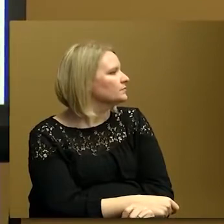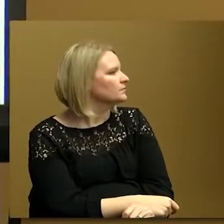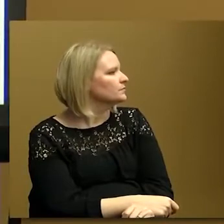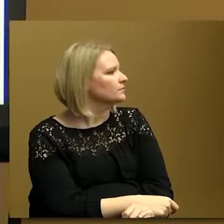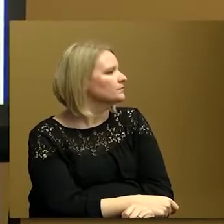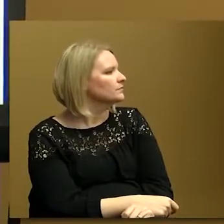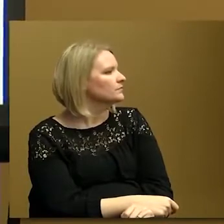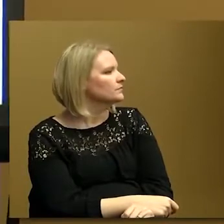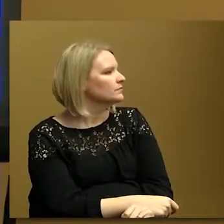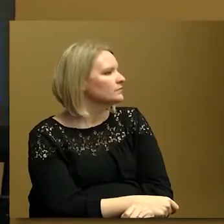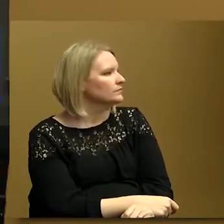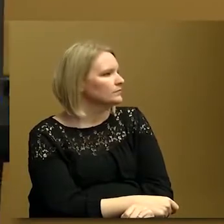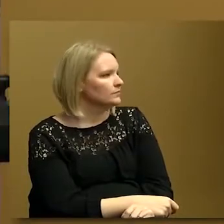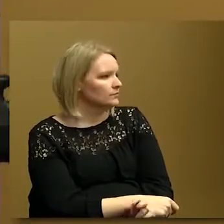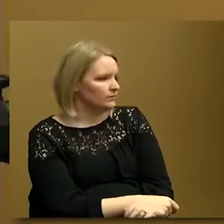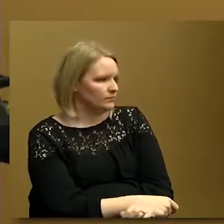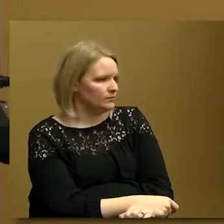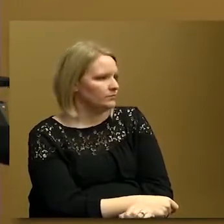right.